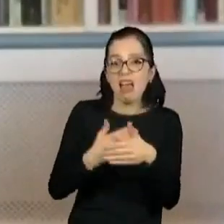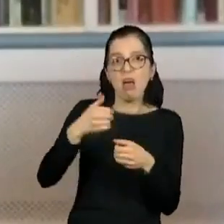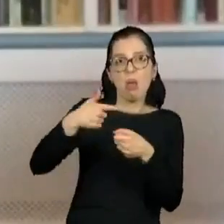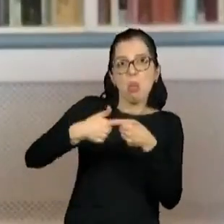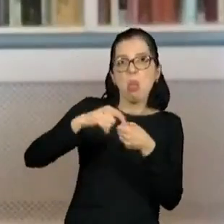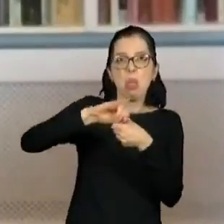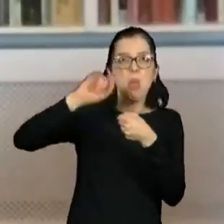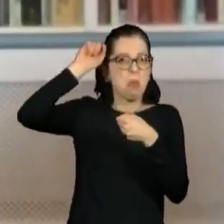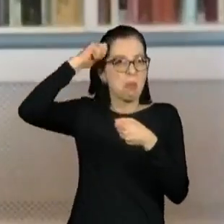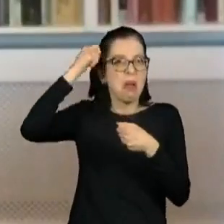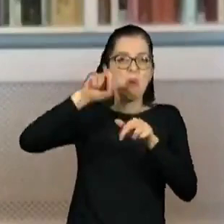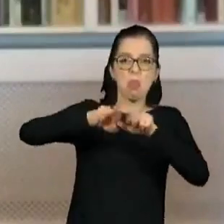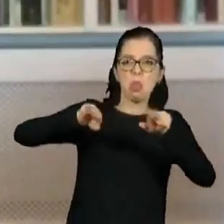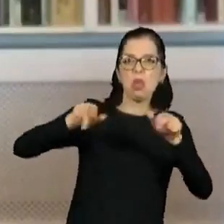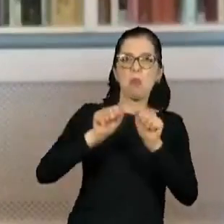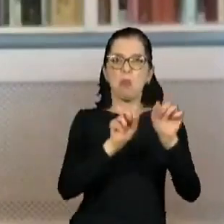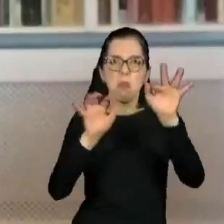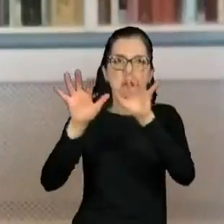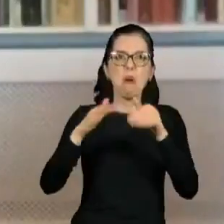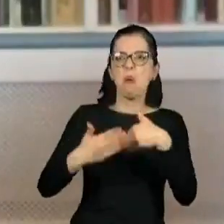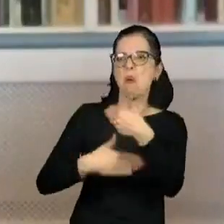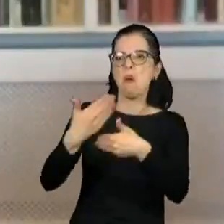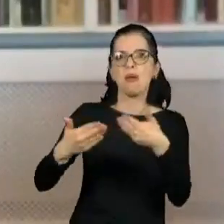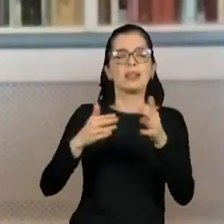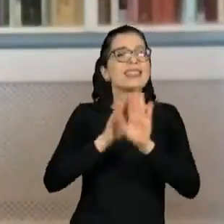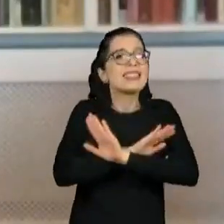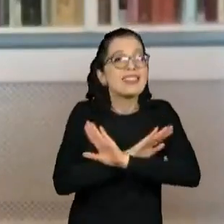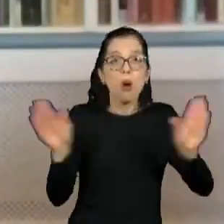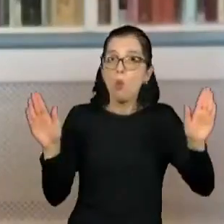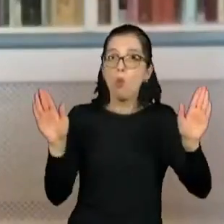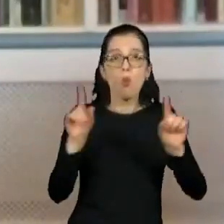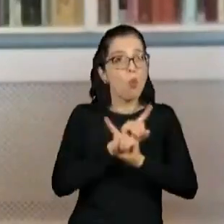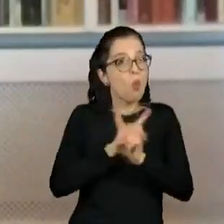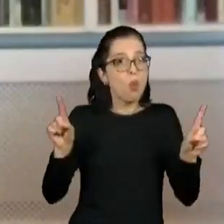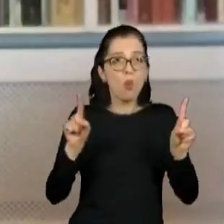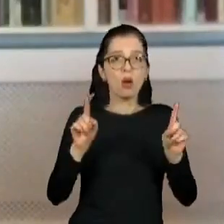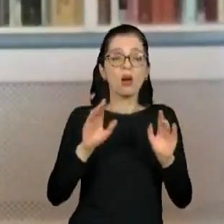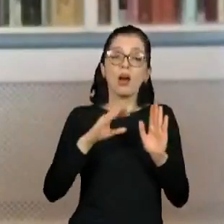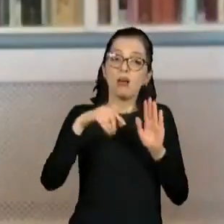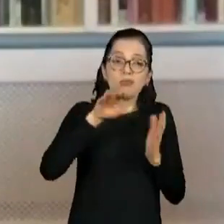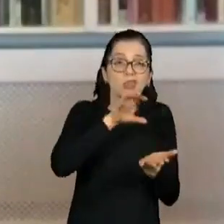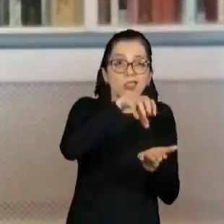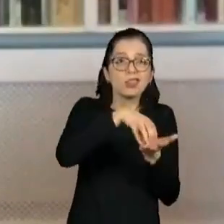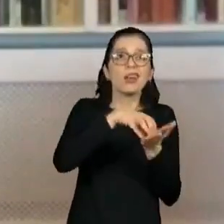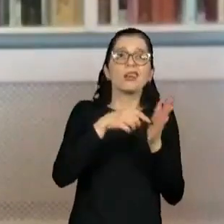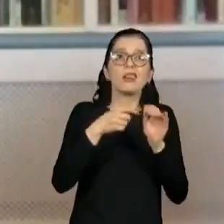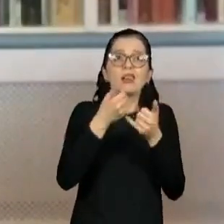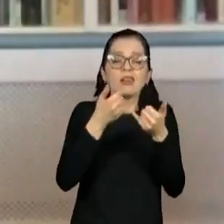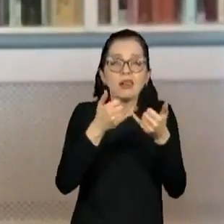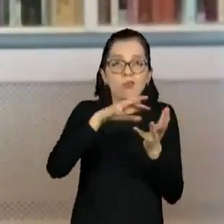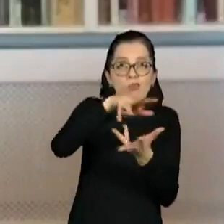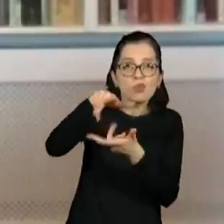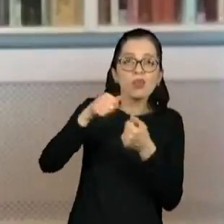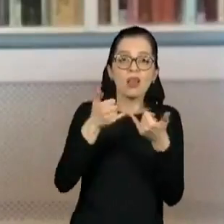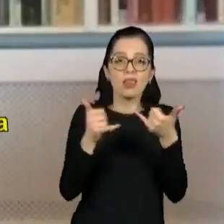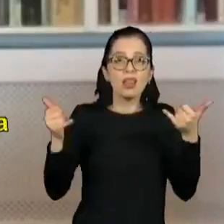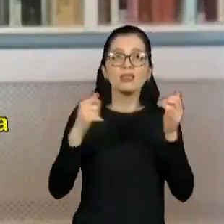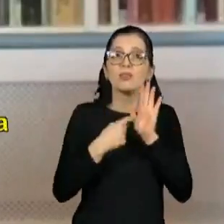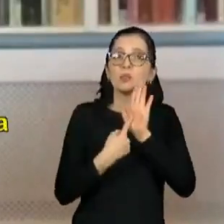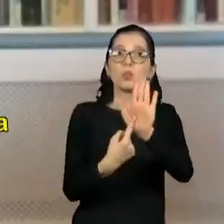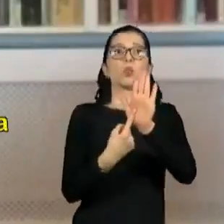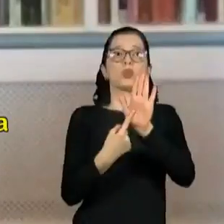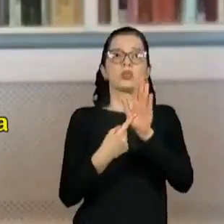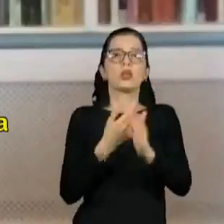exploration of coal in particular, but also no new exploration of oil and gas. That's what the International Energy Agency has